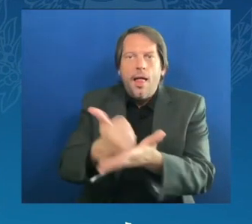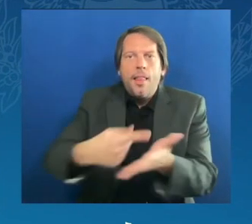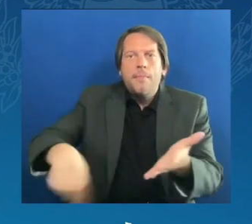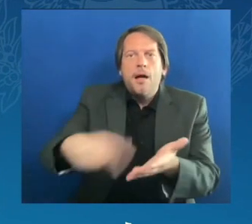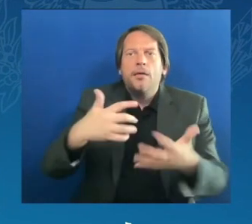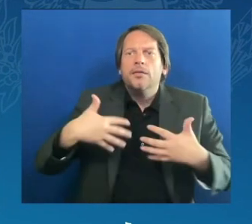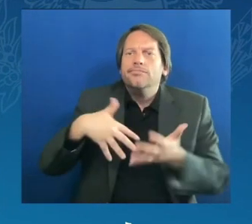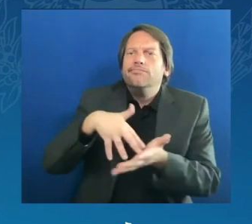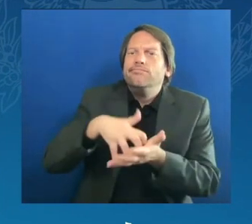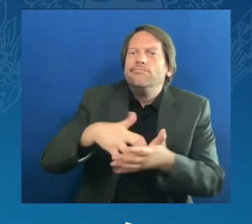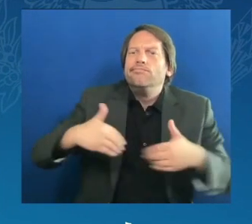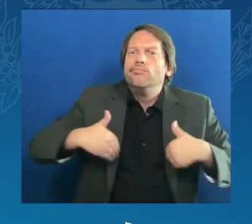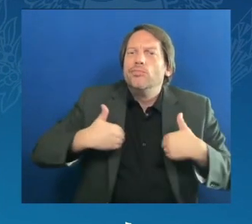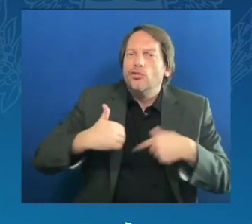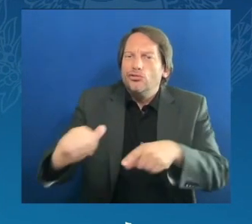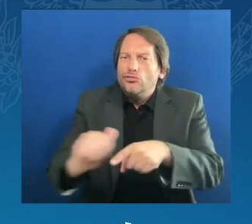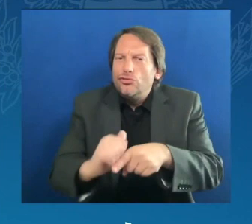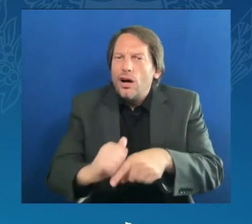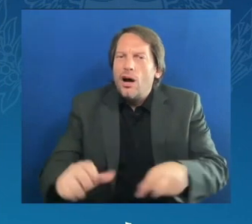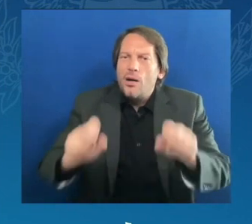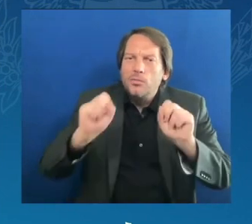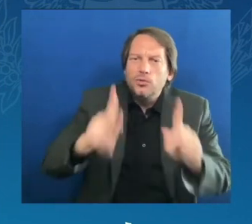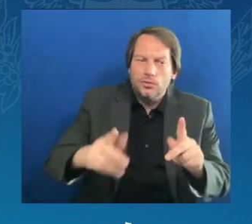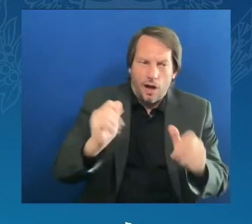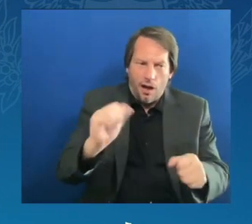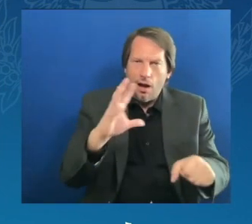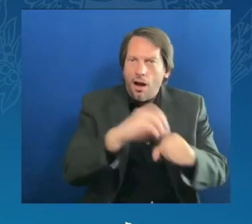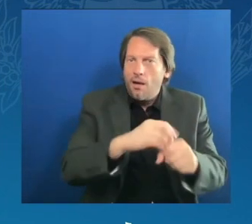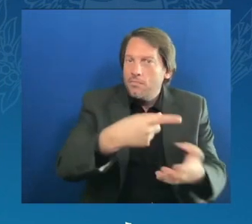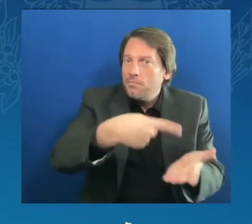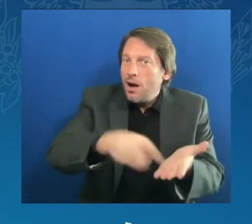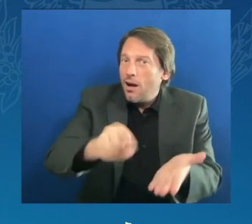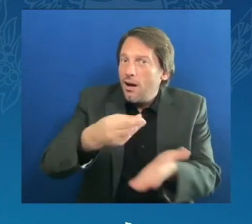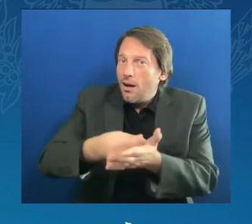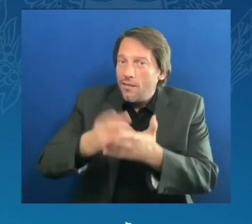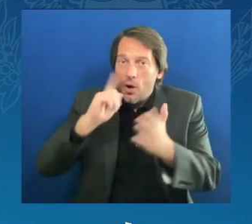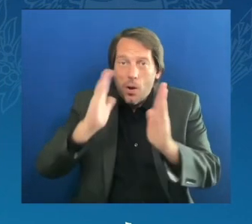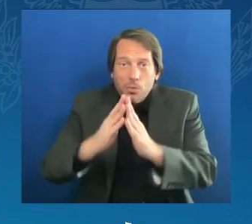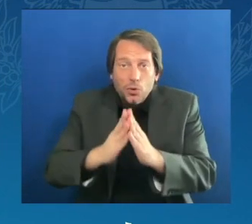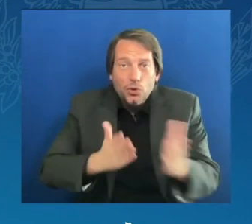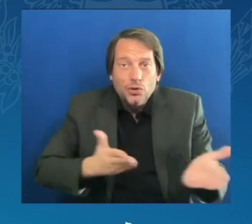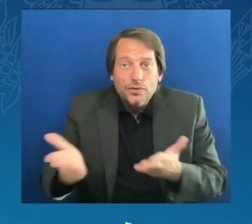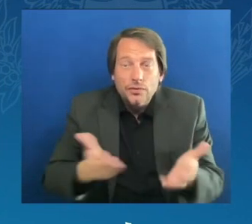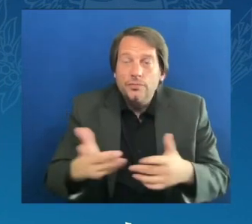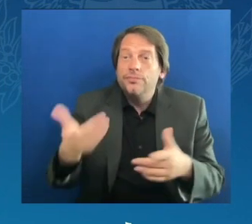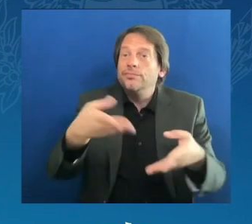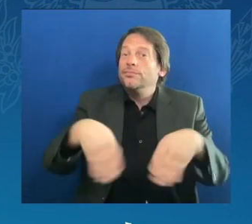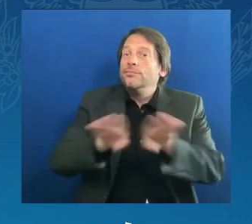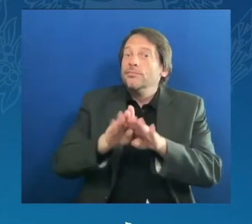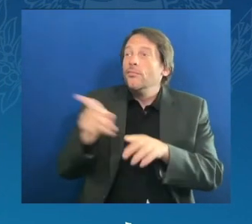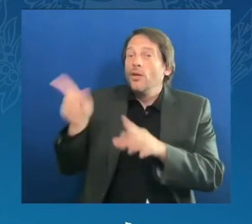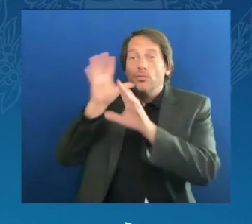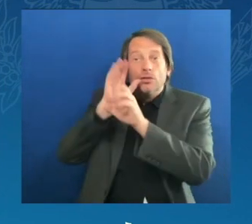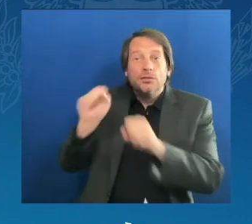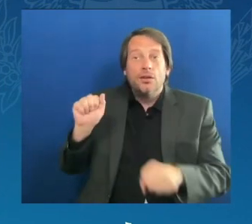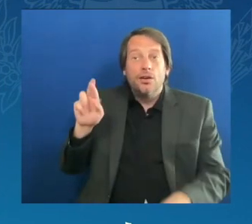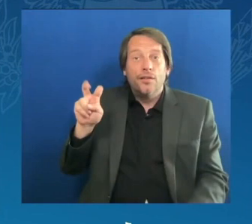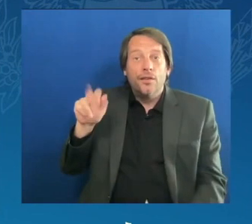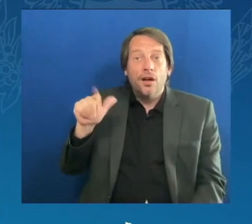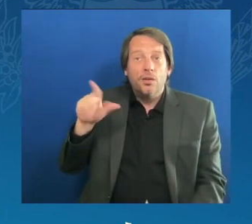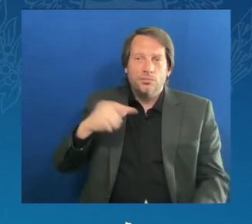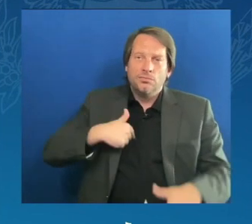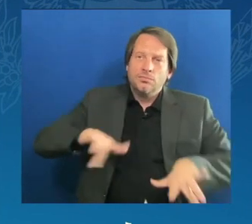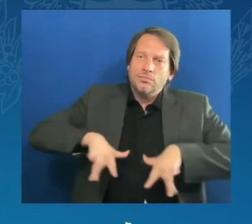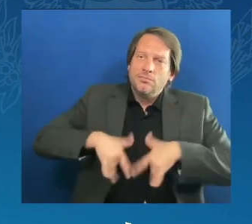convening a meeting that we will host later today with leaders from the private sector and civil society to continue this important